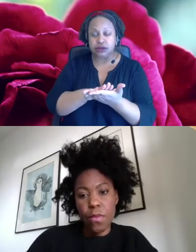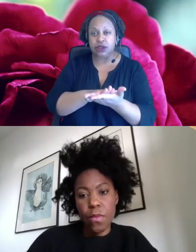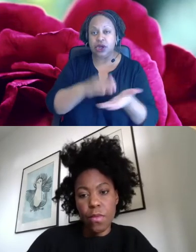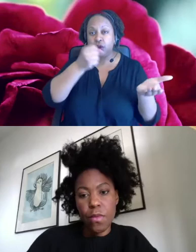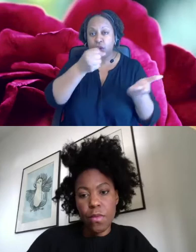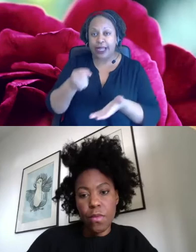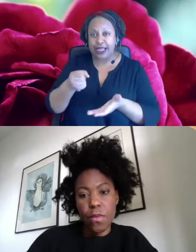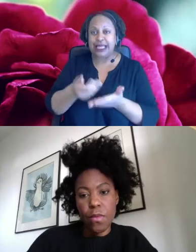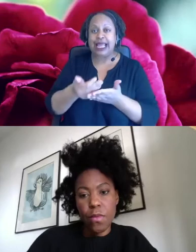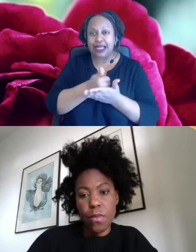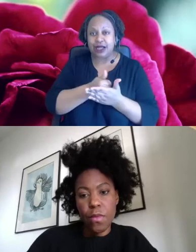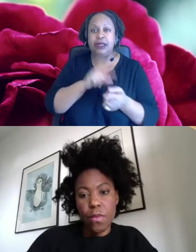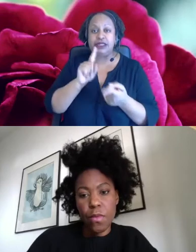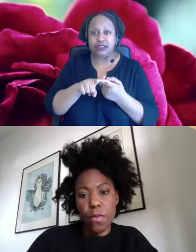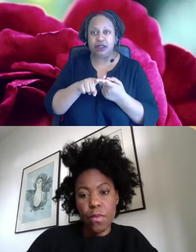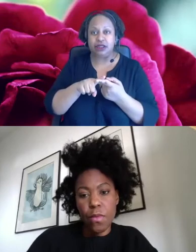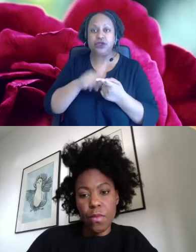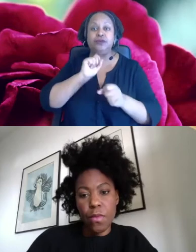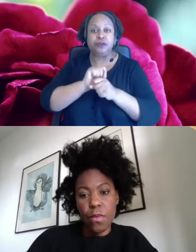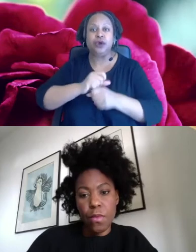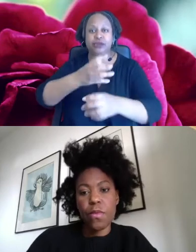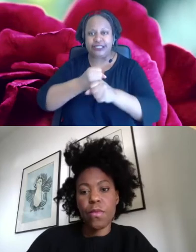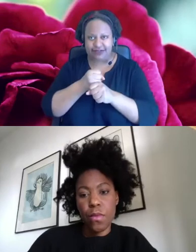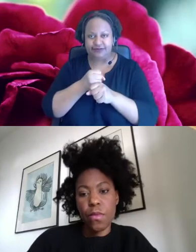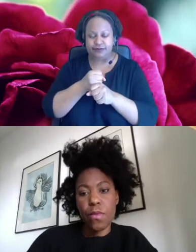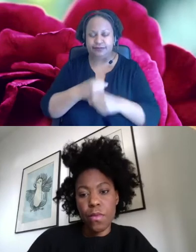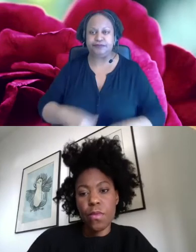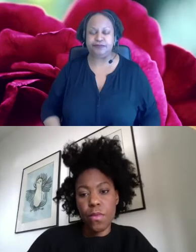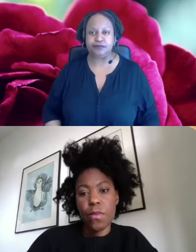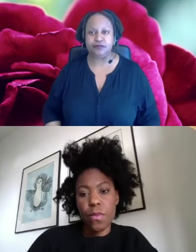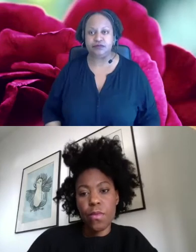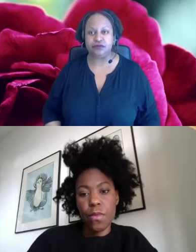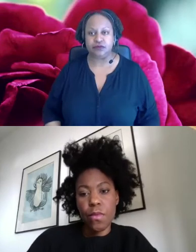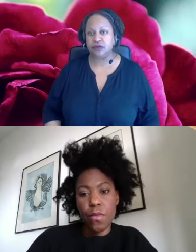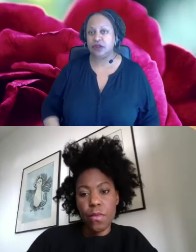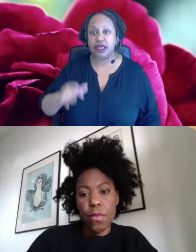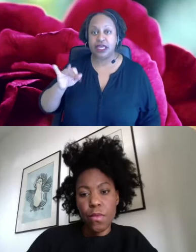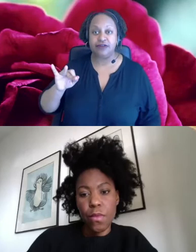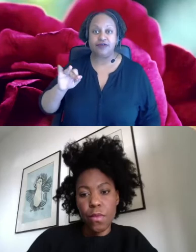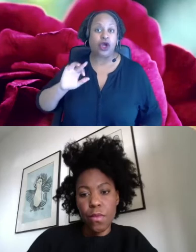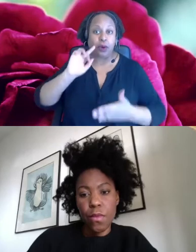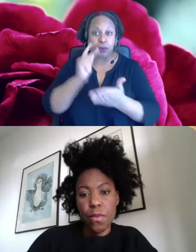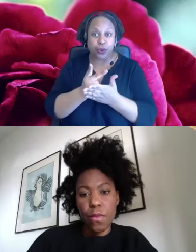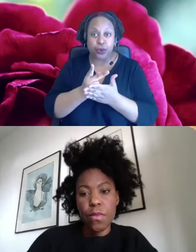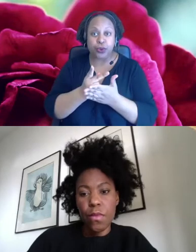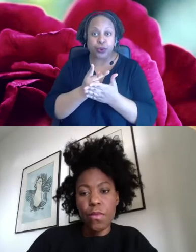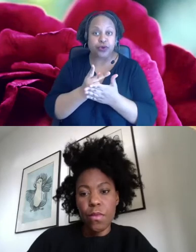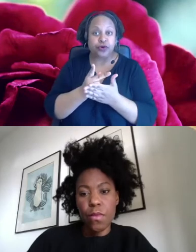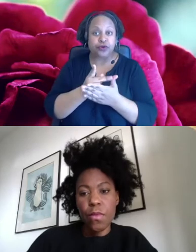income until you hear that you actually receive it. So even if you got approval, say in